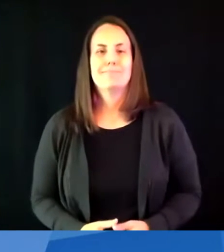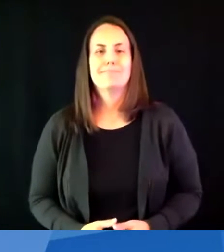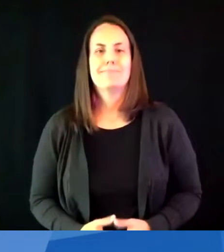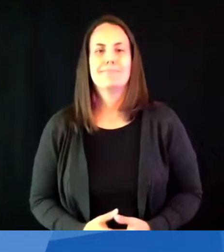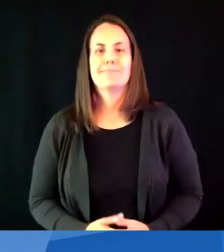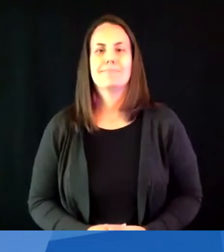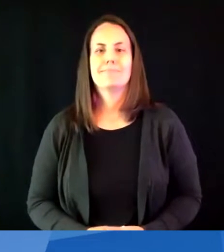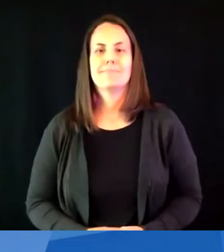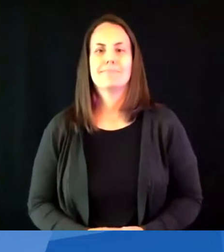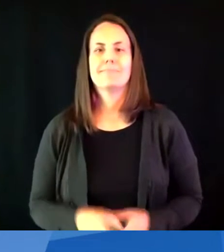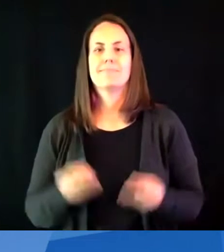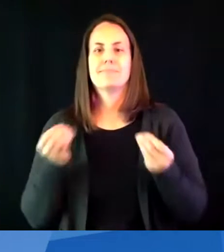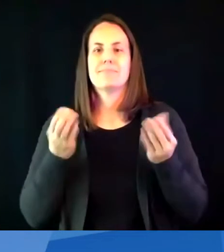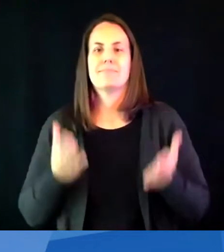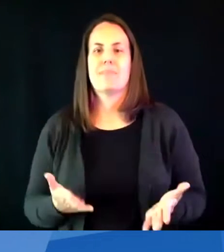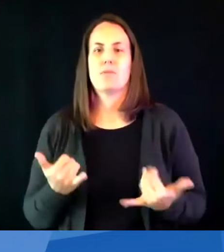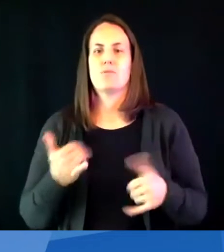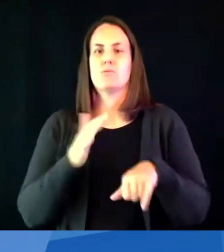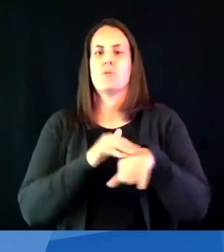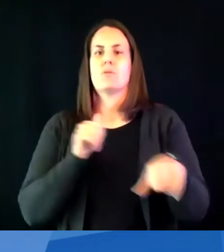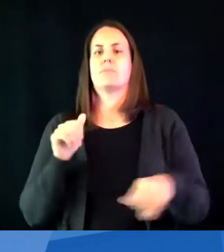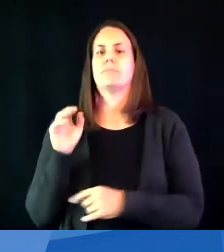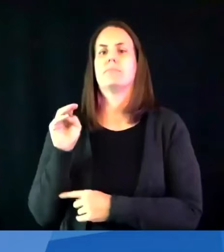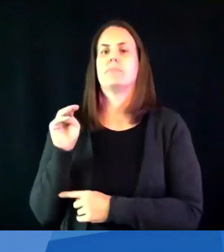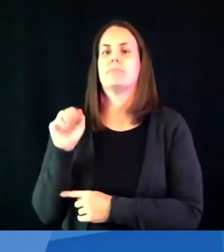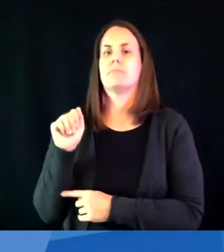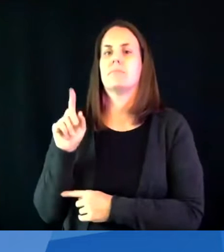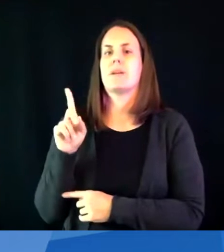in Milwaukee. Madeline.